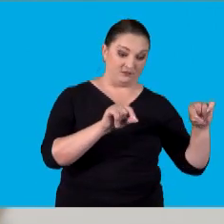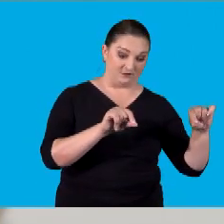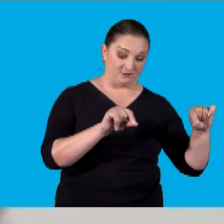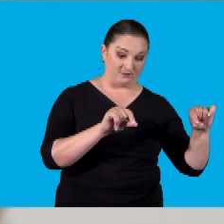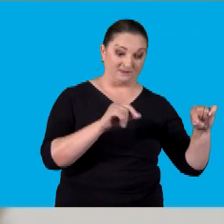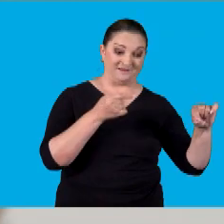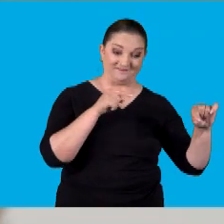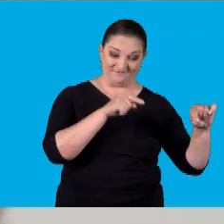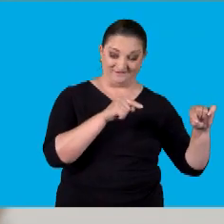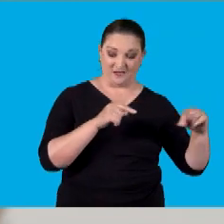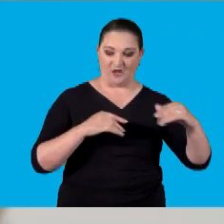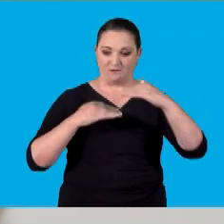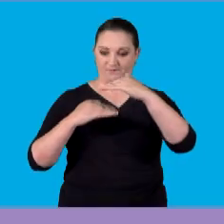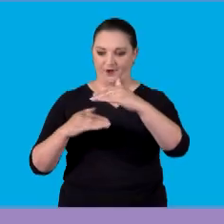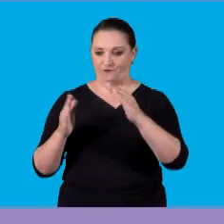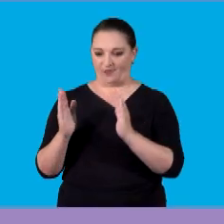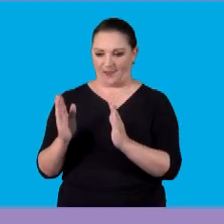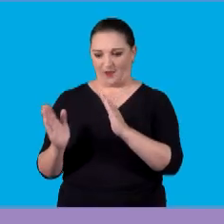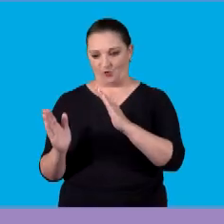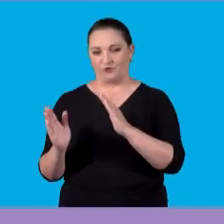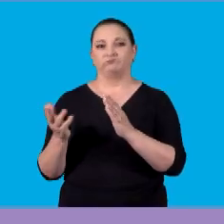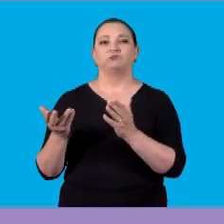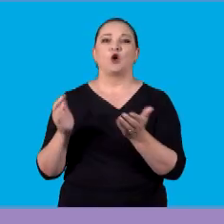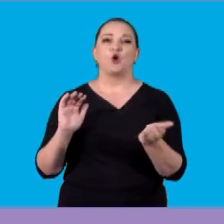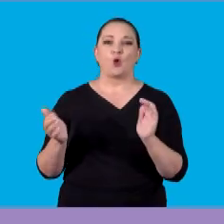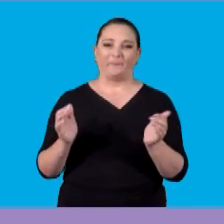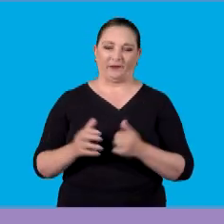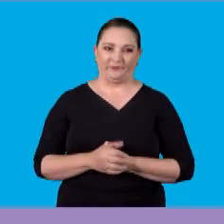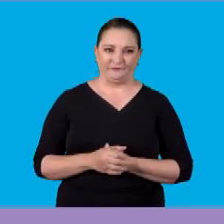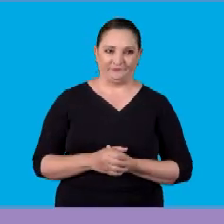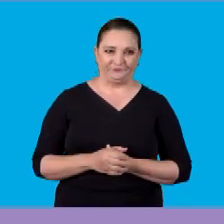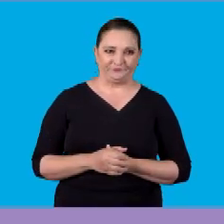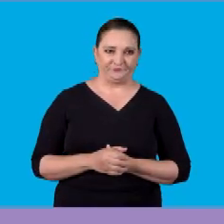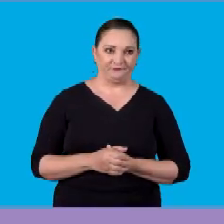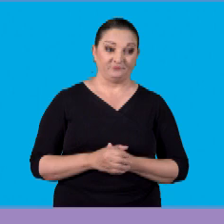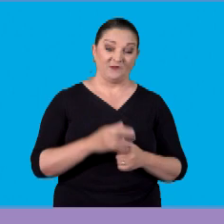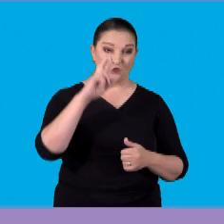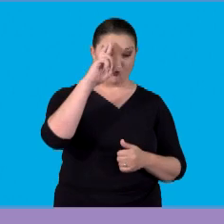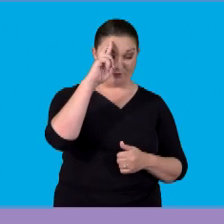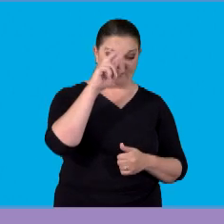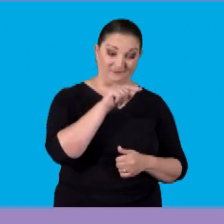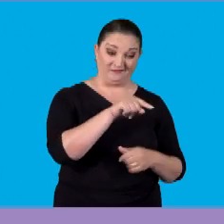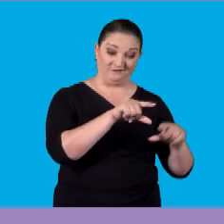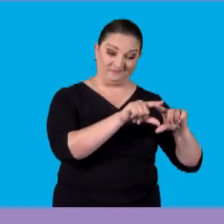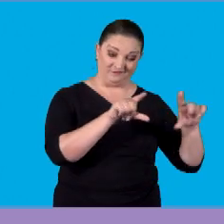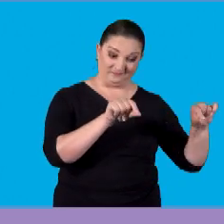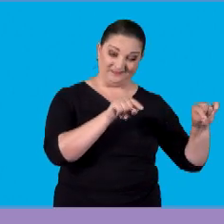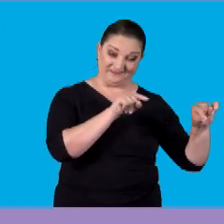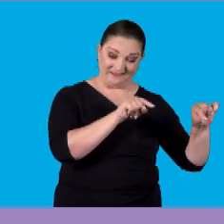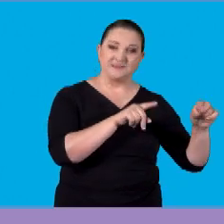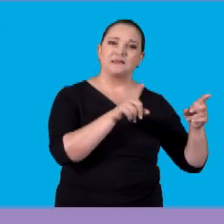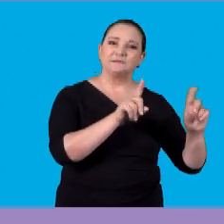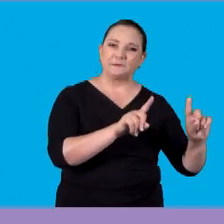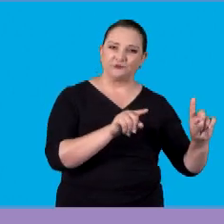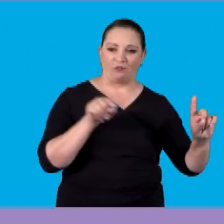a parallelogram. So remember, we said that a rectangle is a special parallelogram, but